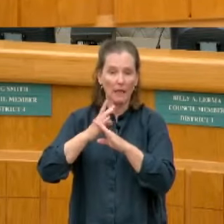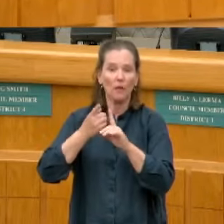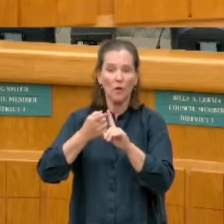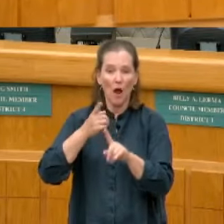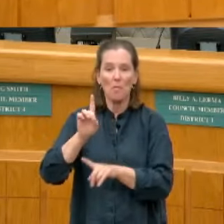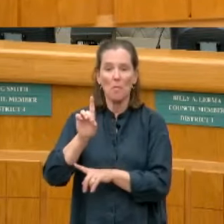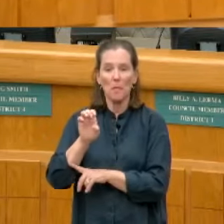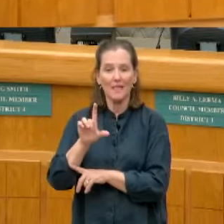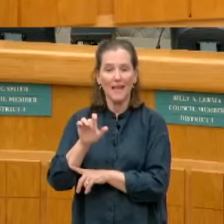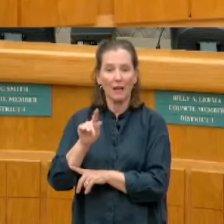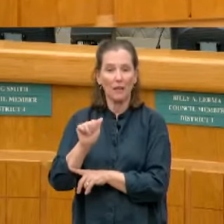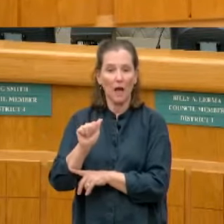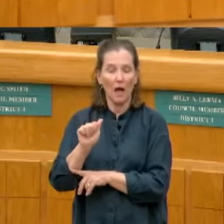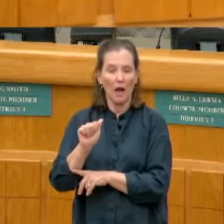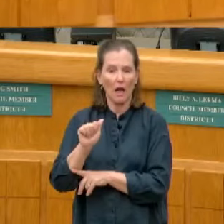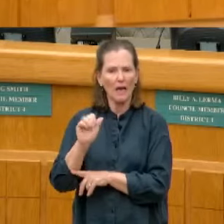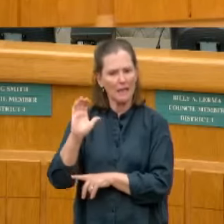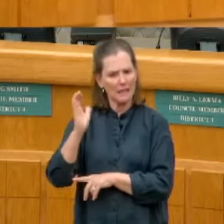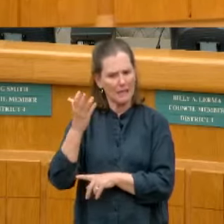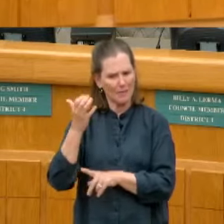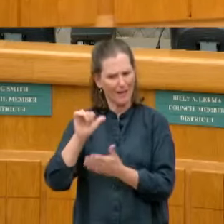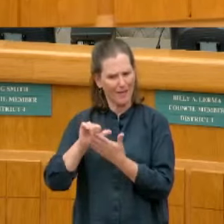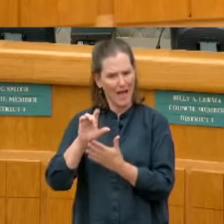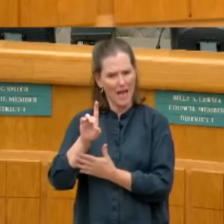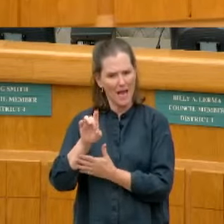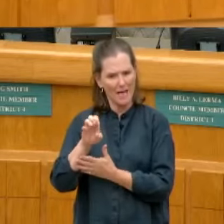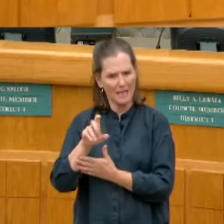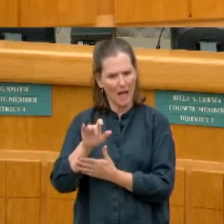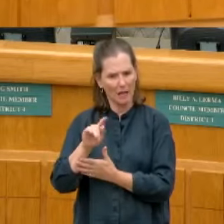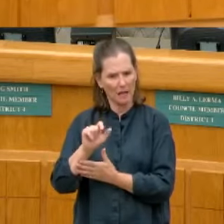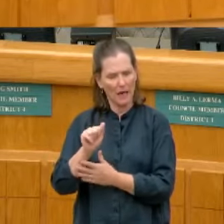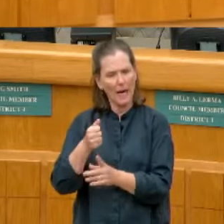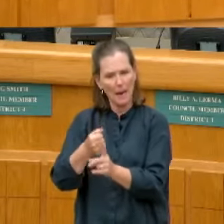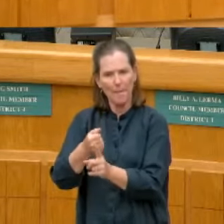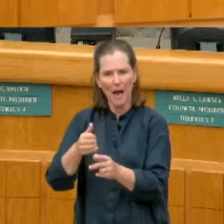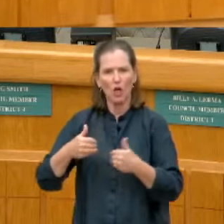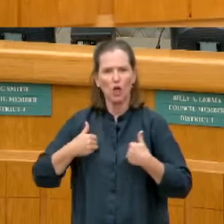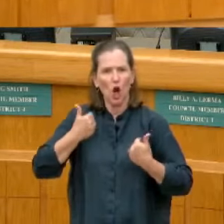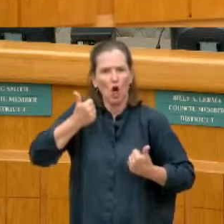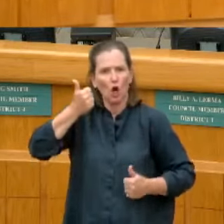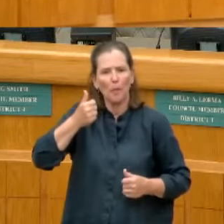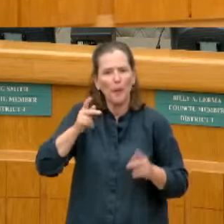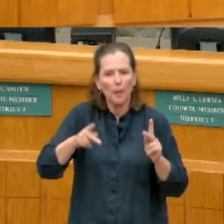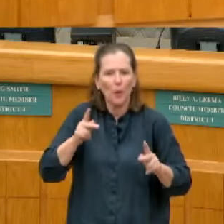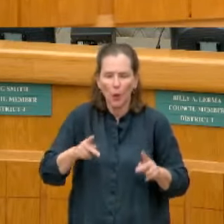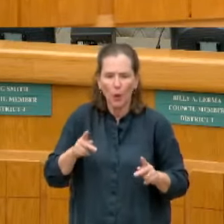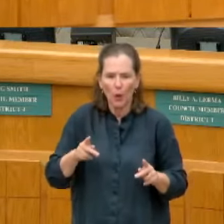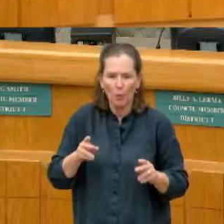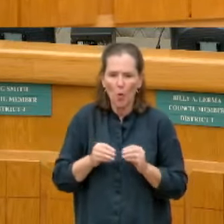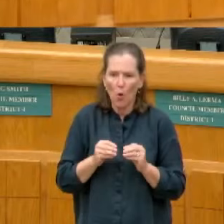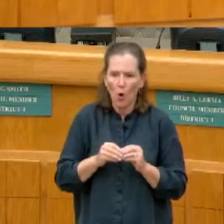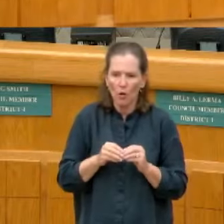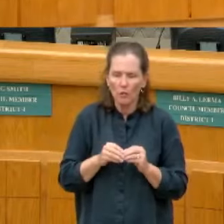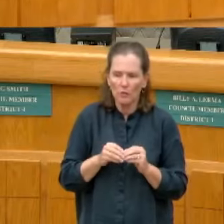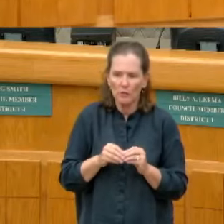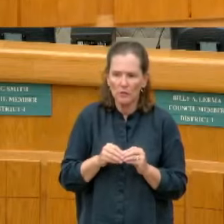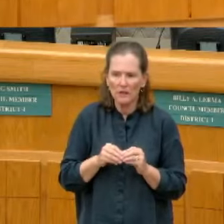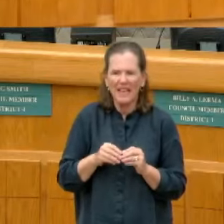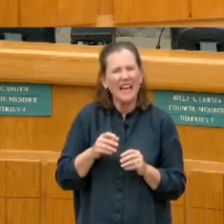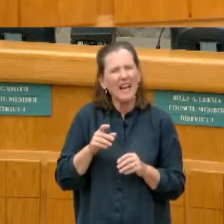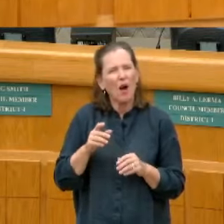infect younger people more than ever. And it affects them in a way that the original coronavirus was not. In fact, I was